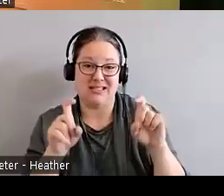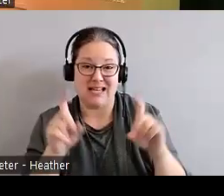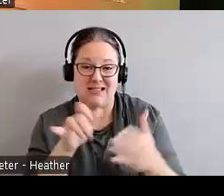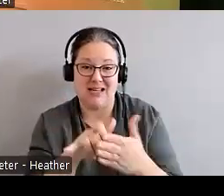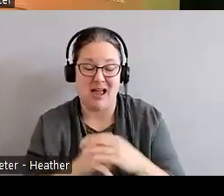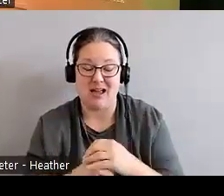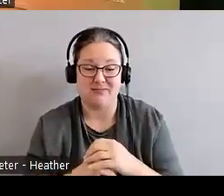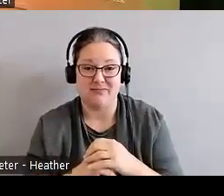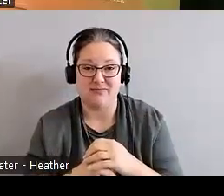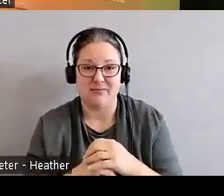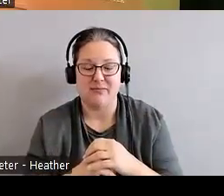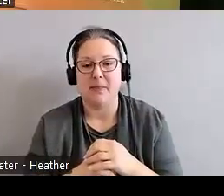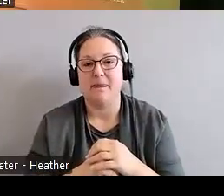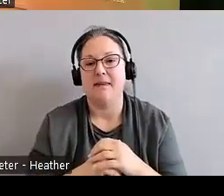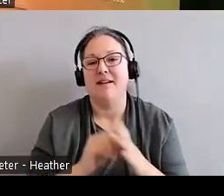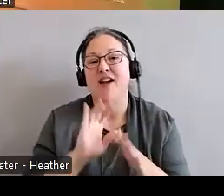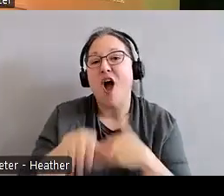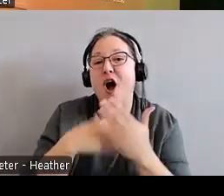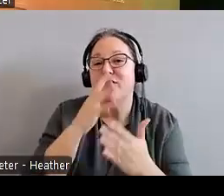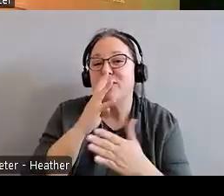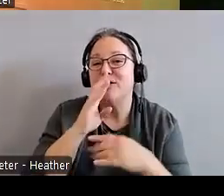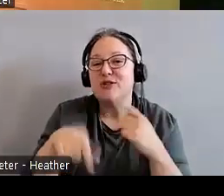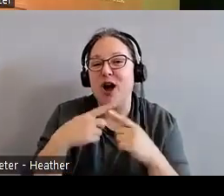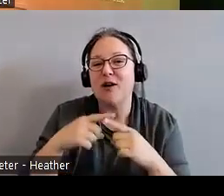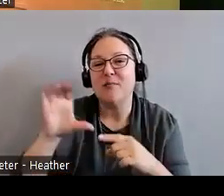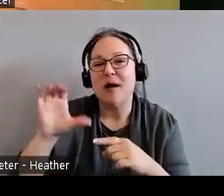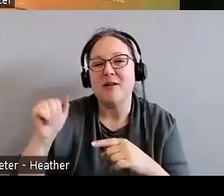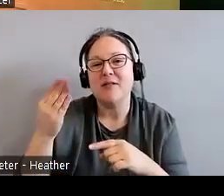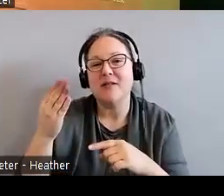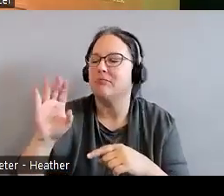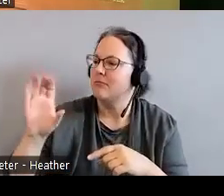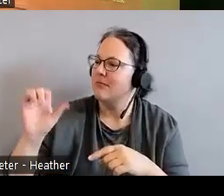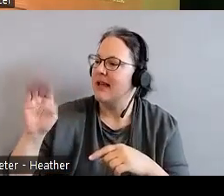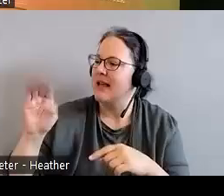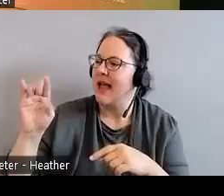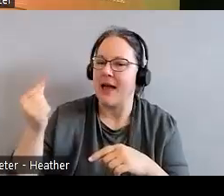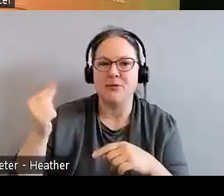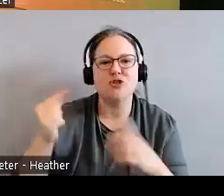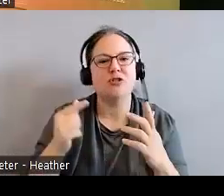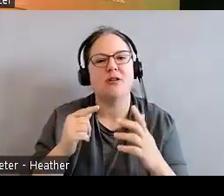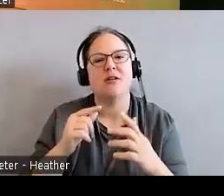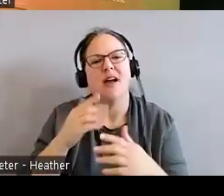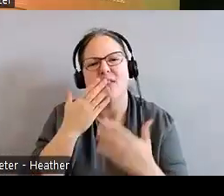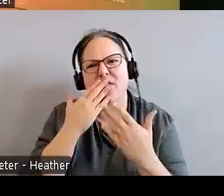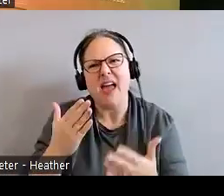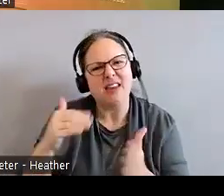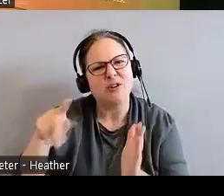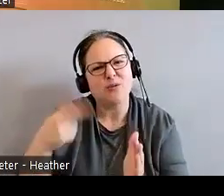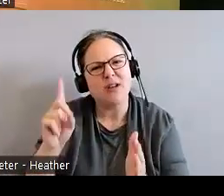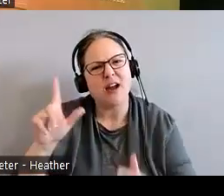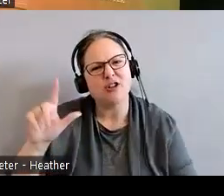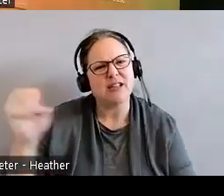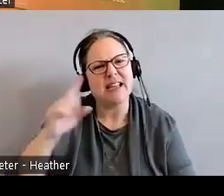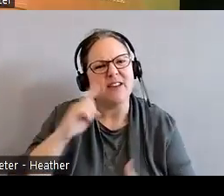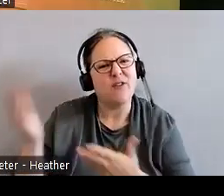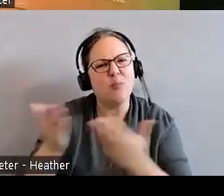I don't know about you, but all this talk about cabbage also reminds me to say thank you to Dr. Lee for bringing back lunch. For those of you who